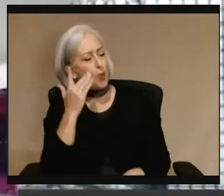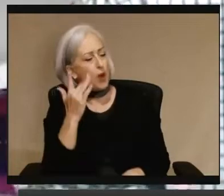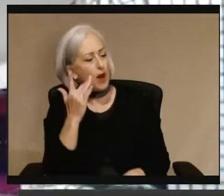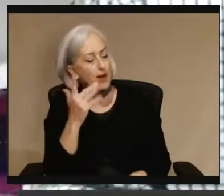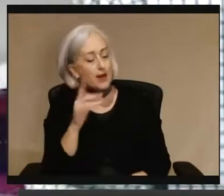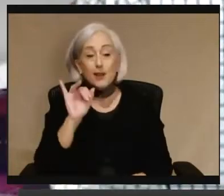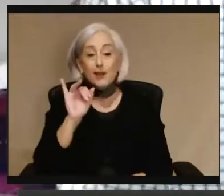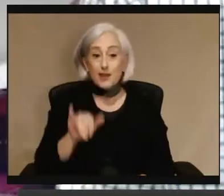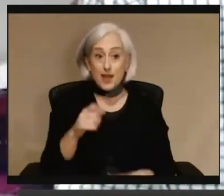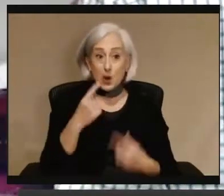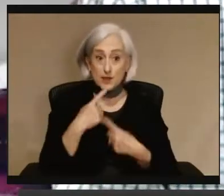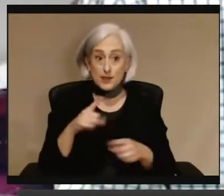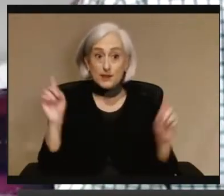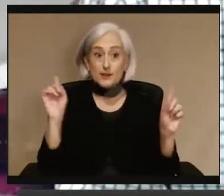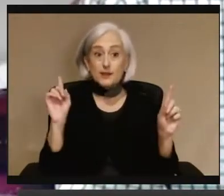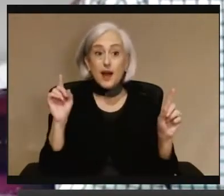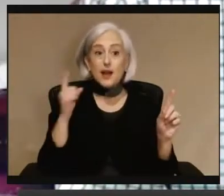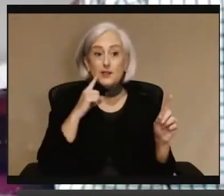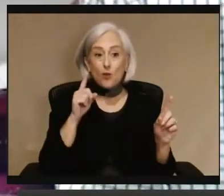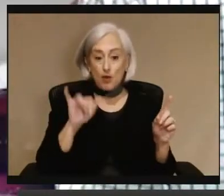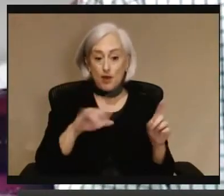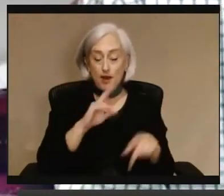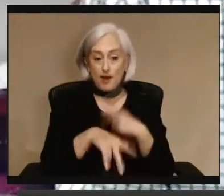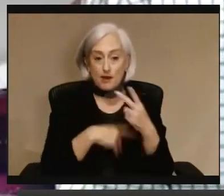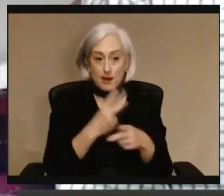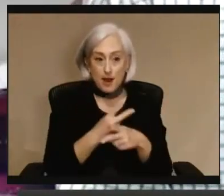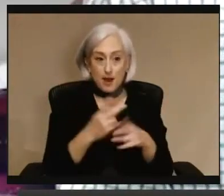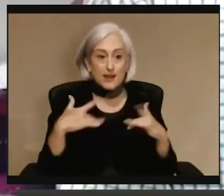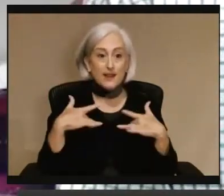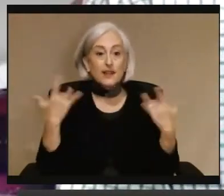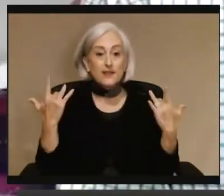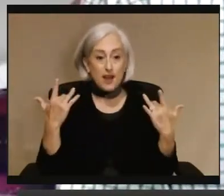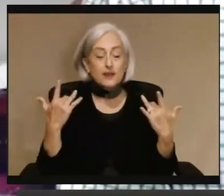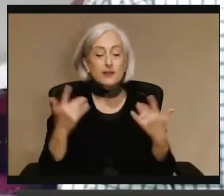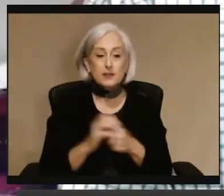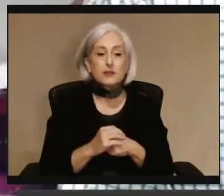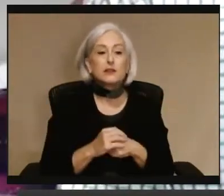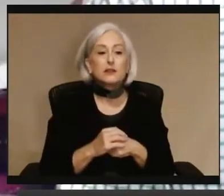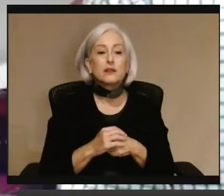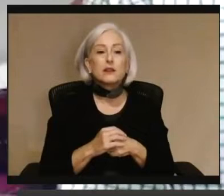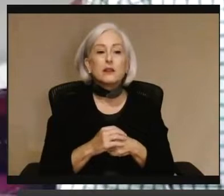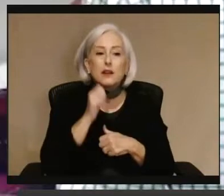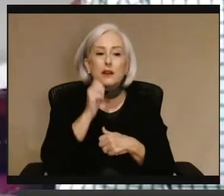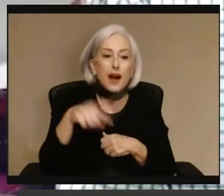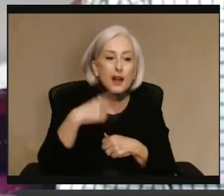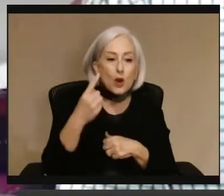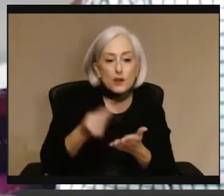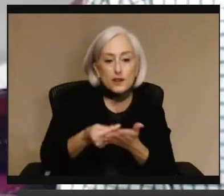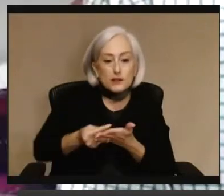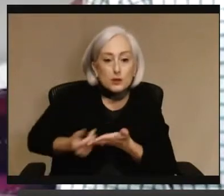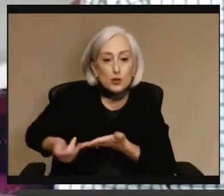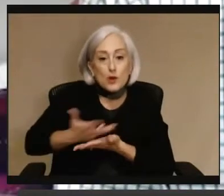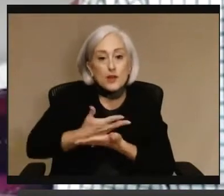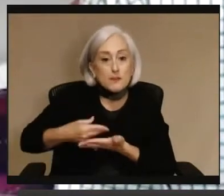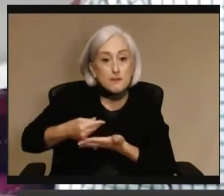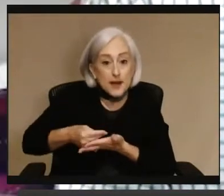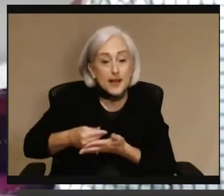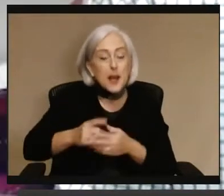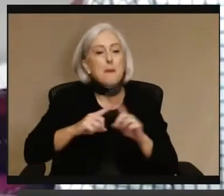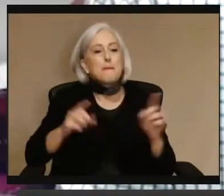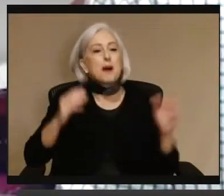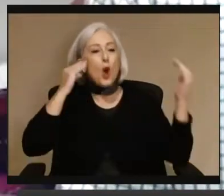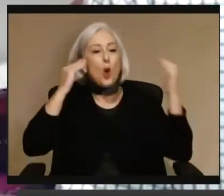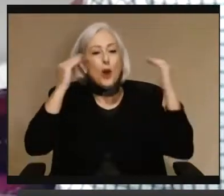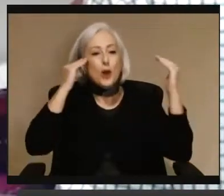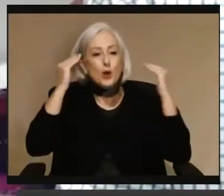of that type of an event. Not so much to raise funds, but to raise awareness. And I